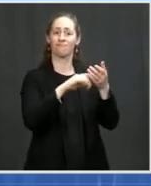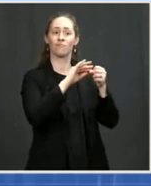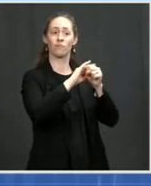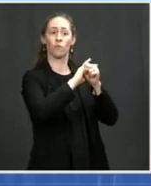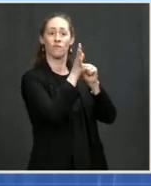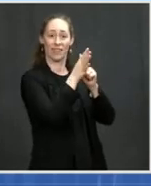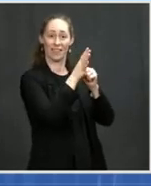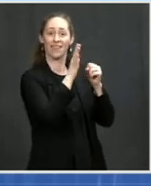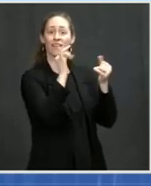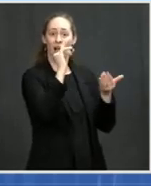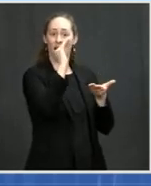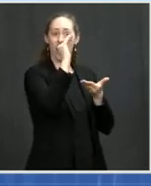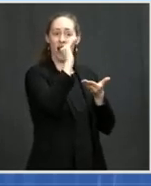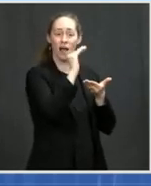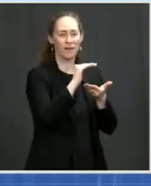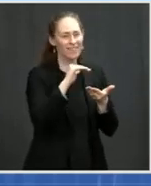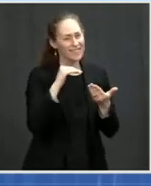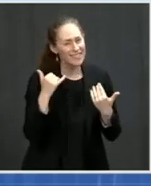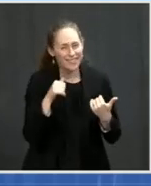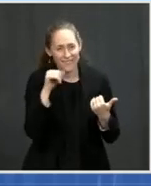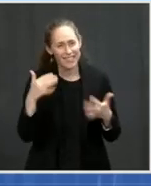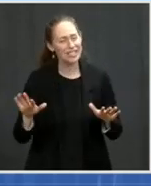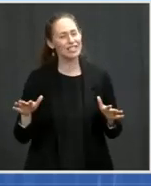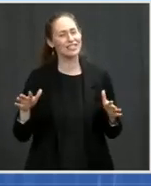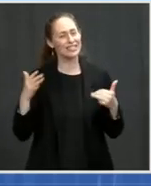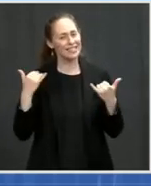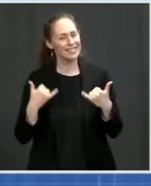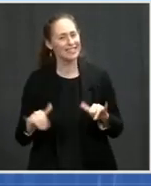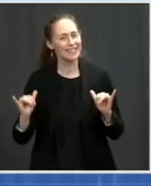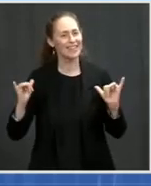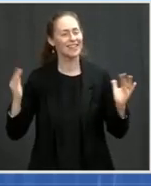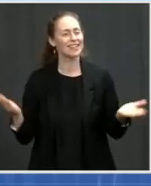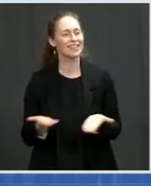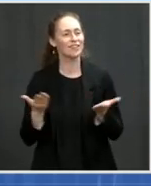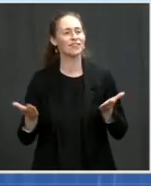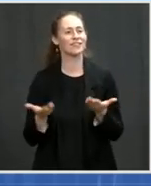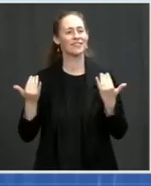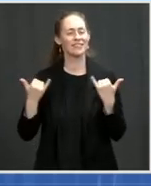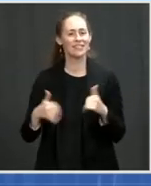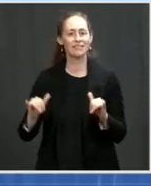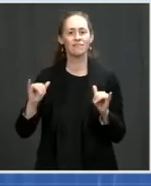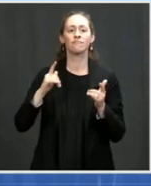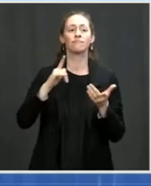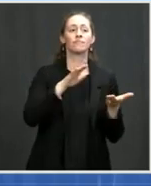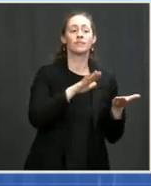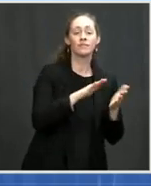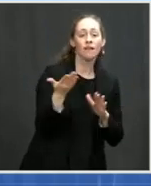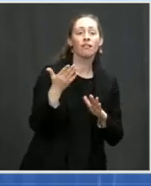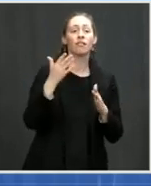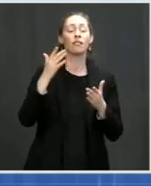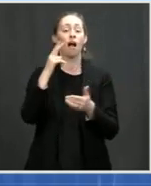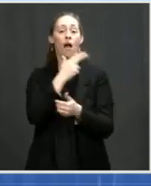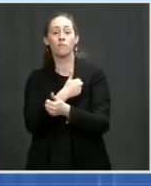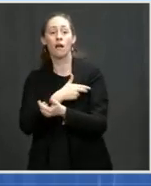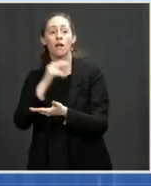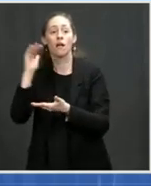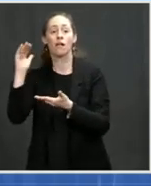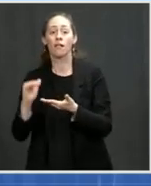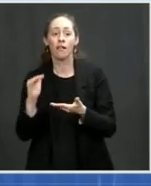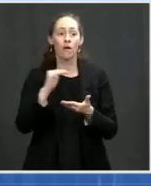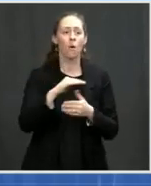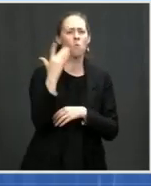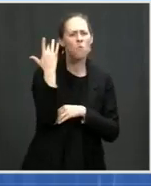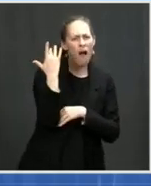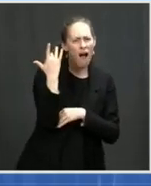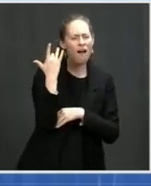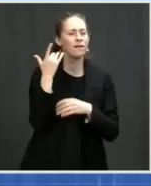Cases, hospitalizations, and deaths are all declining because of the millions of people who have stepped forward and done their part